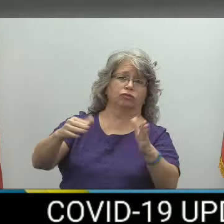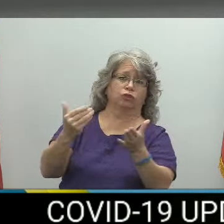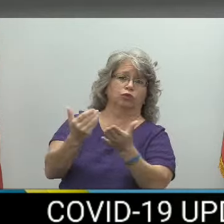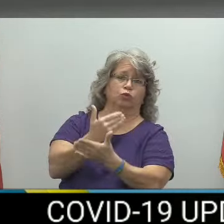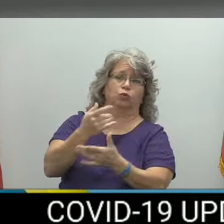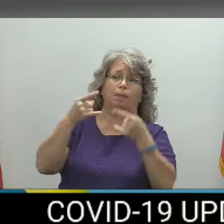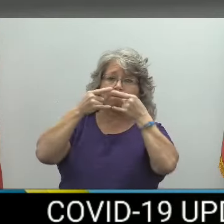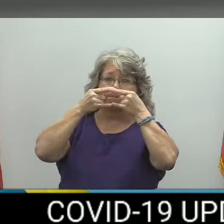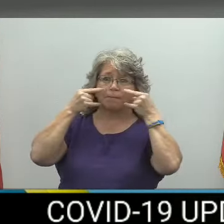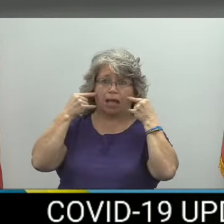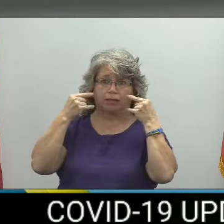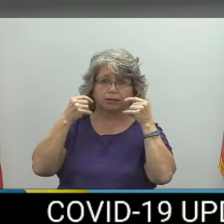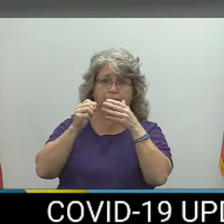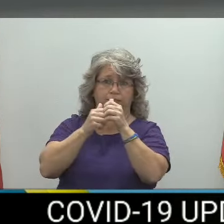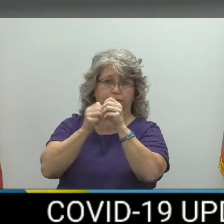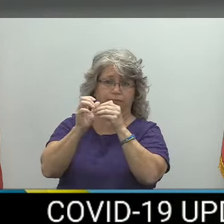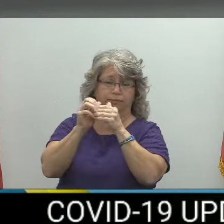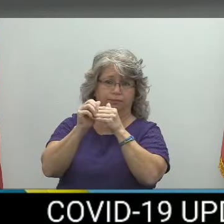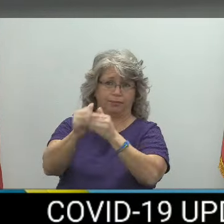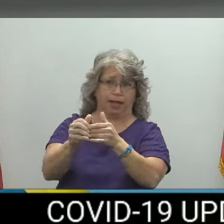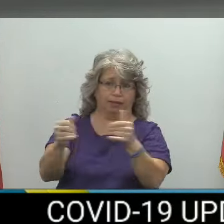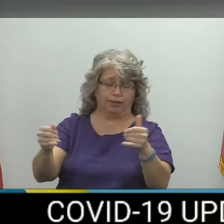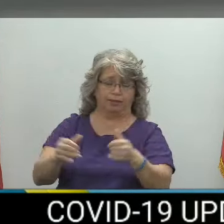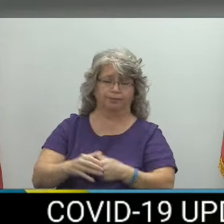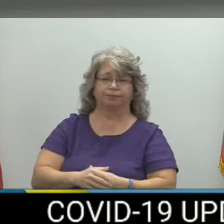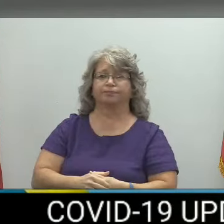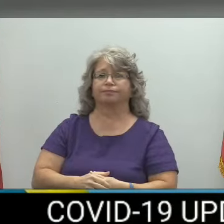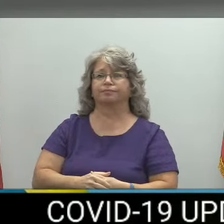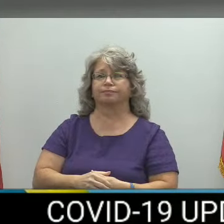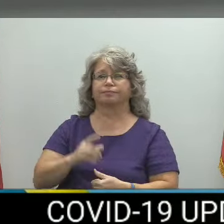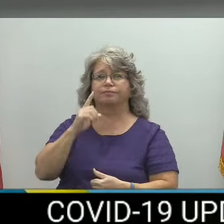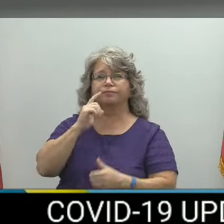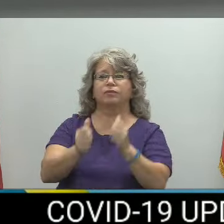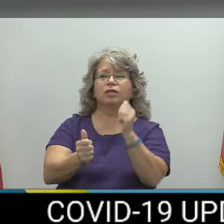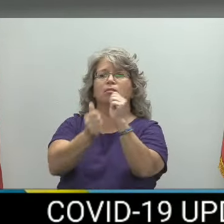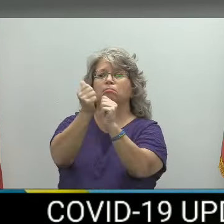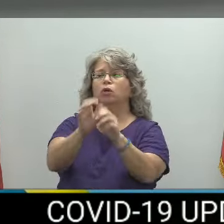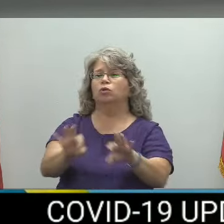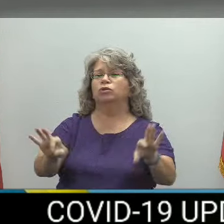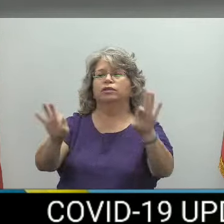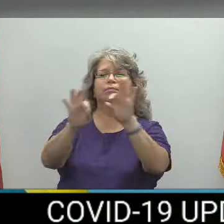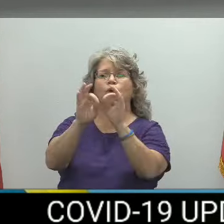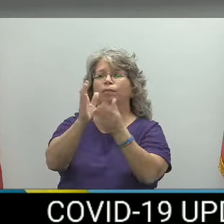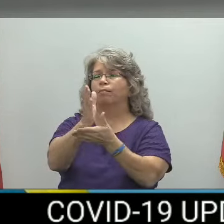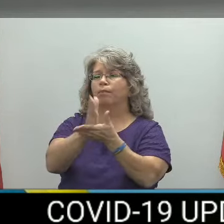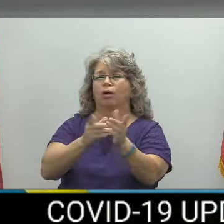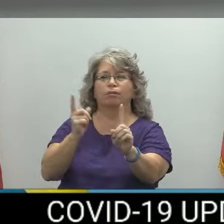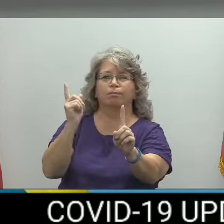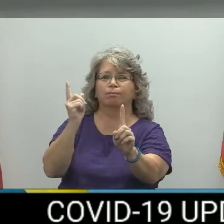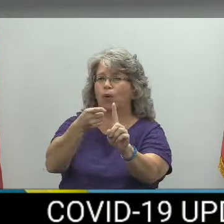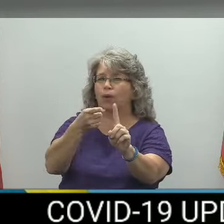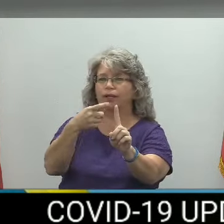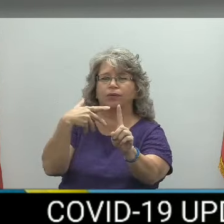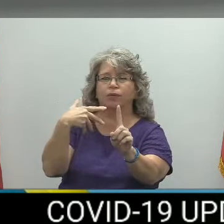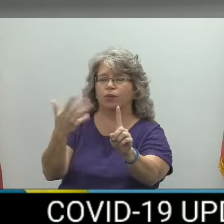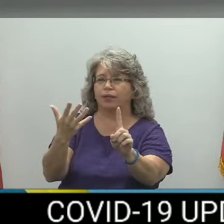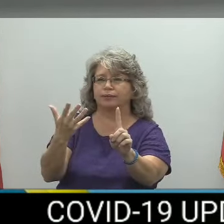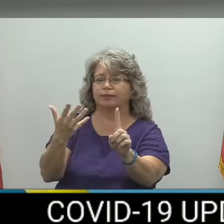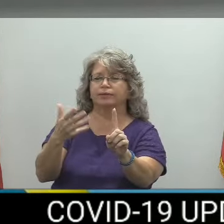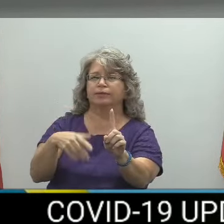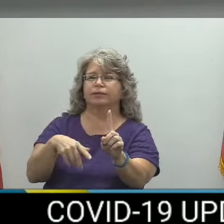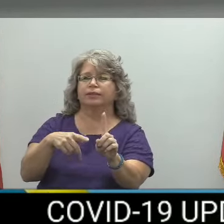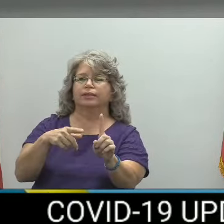this spread of this virus. I think the most important part of the whole guidelines was, while they were talking